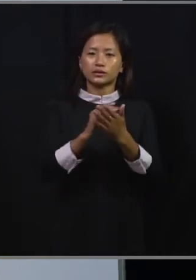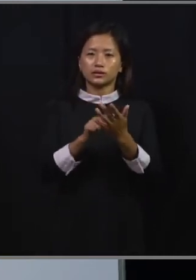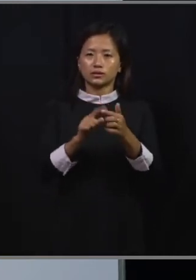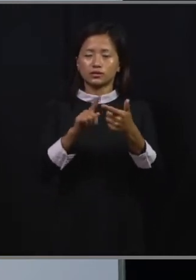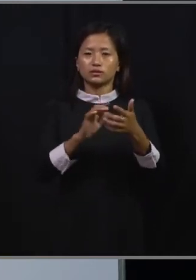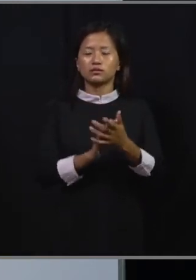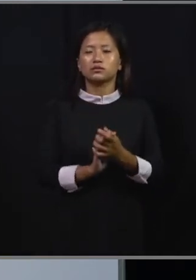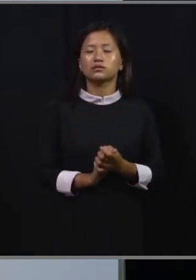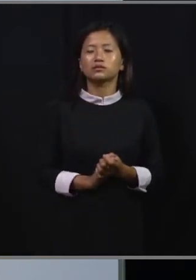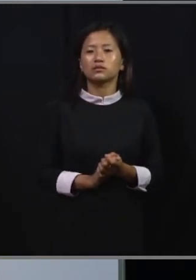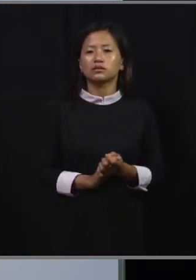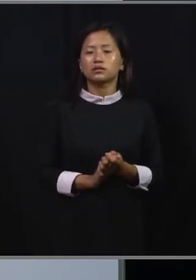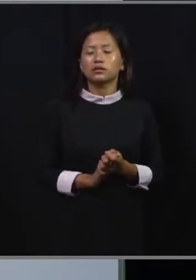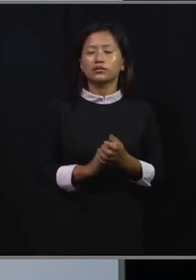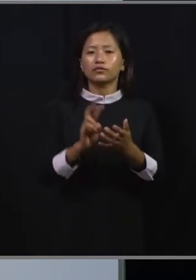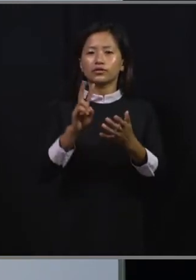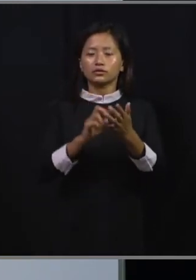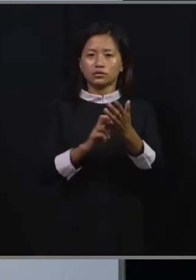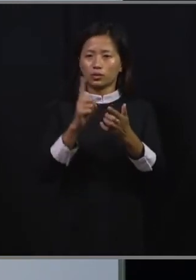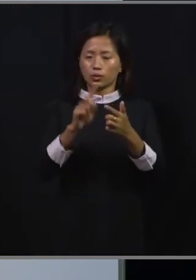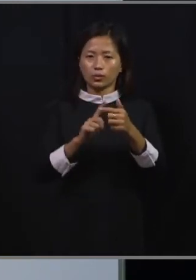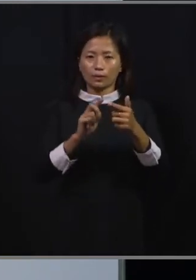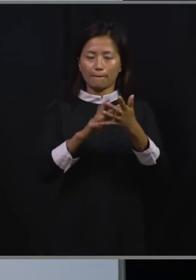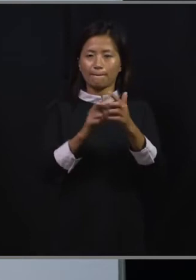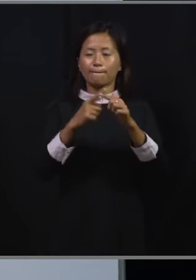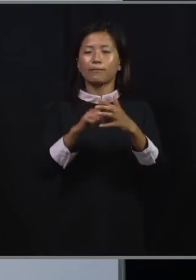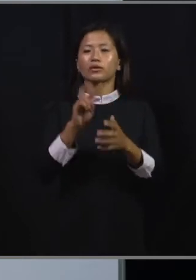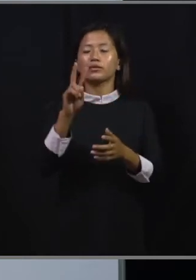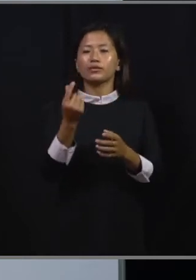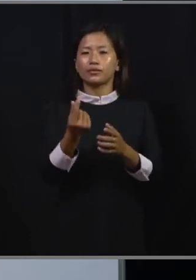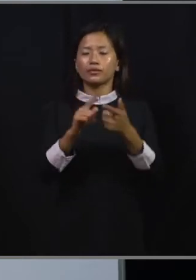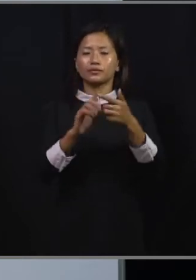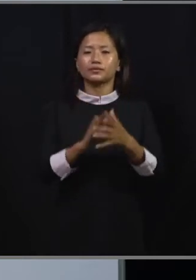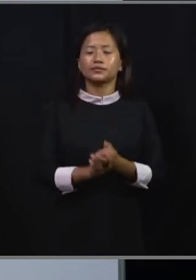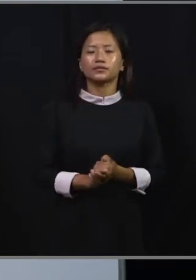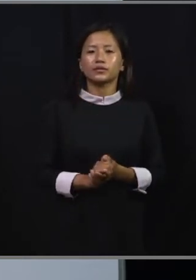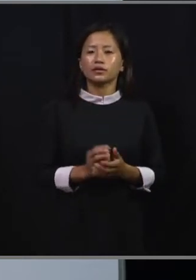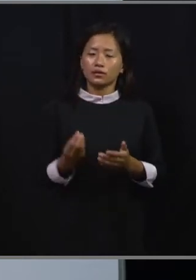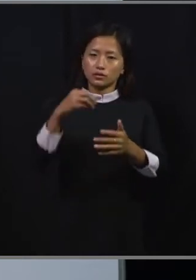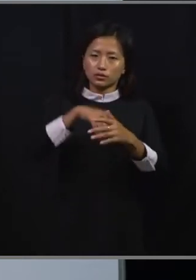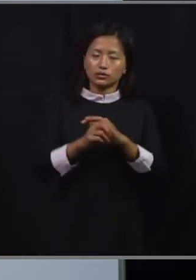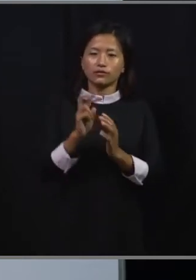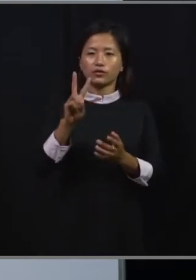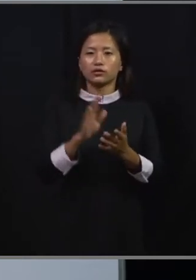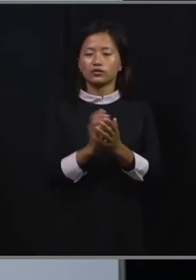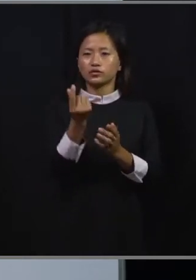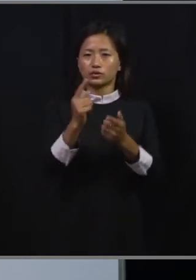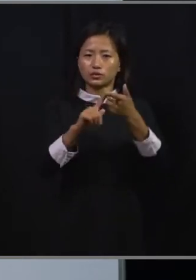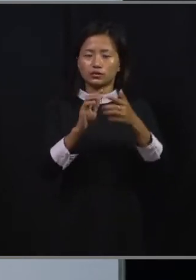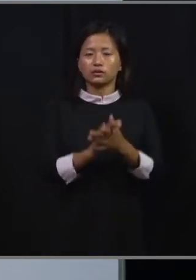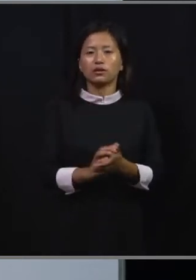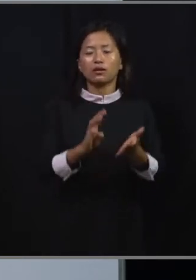I again multiply by VE multiplied by 1, it will again give the expression VE divided by UE. Now let's put the value of UE. So